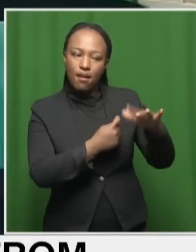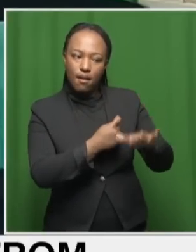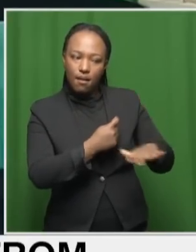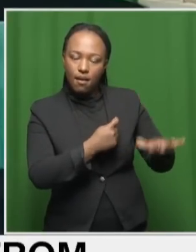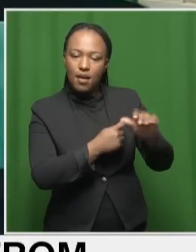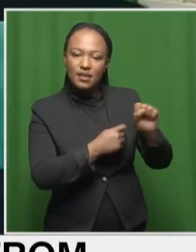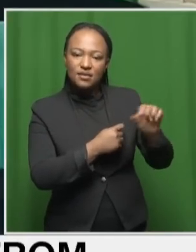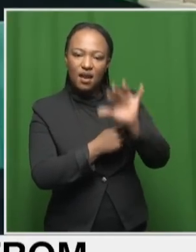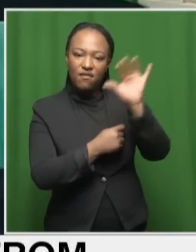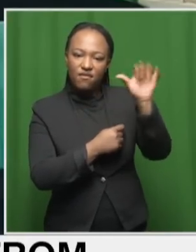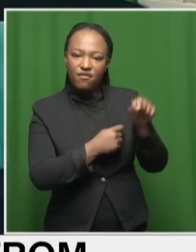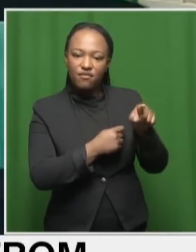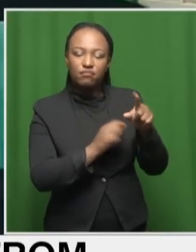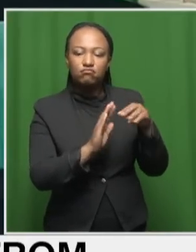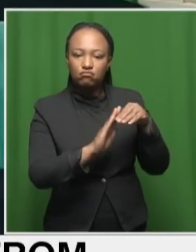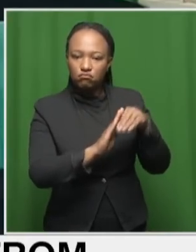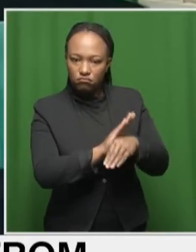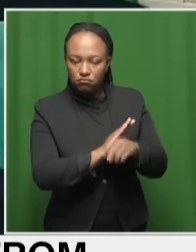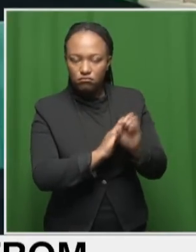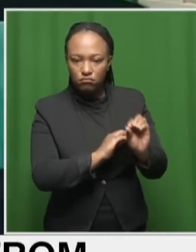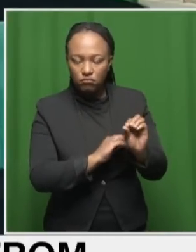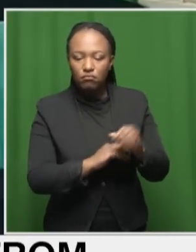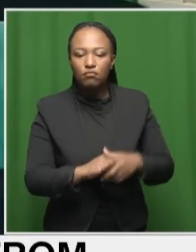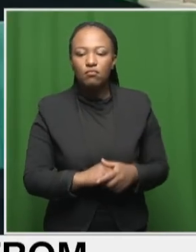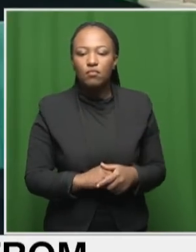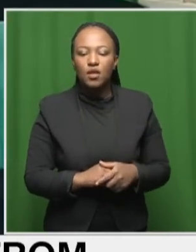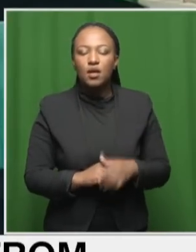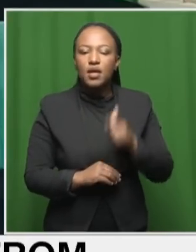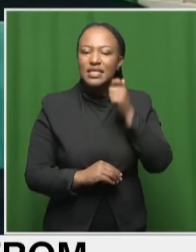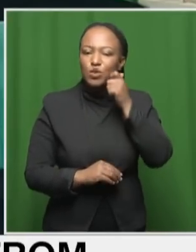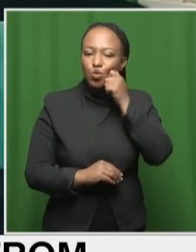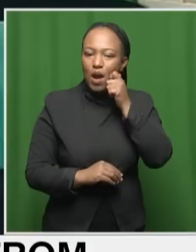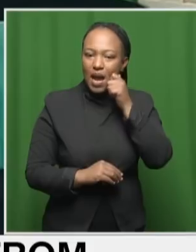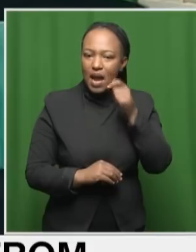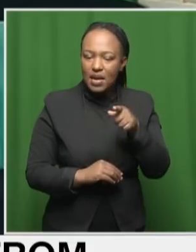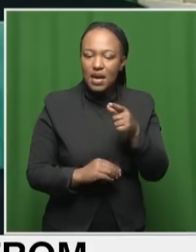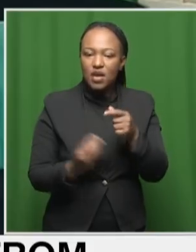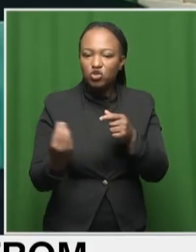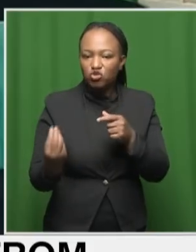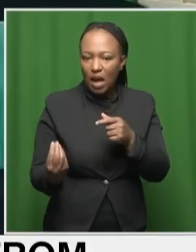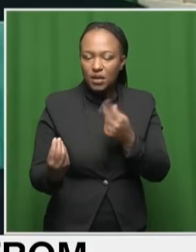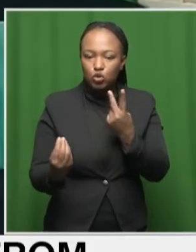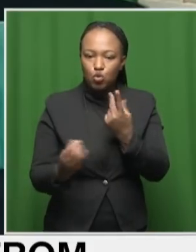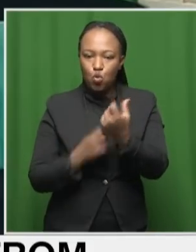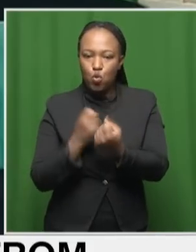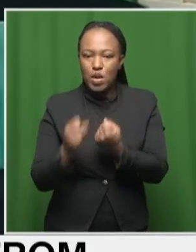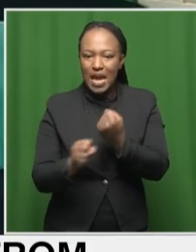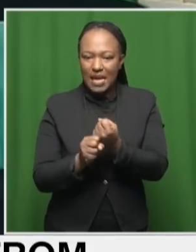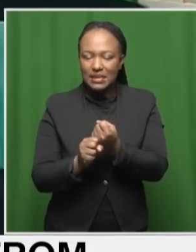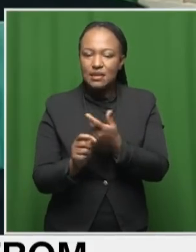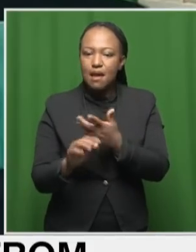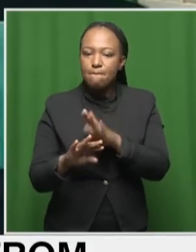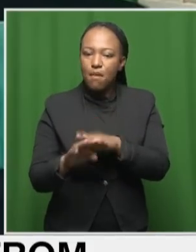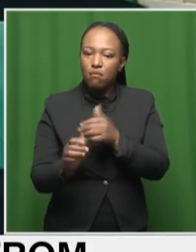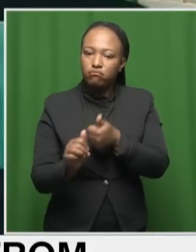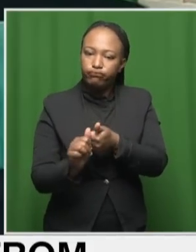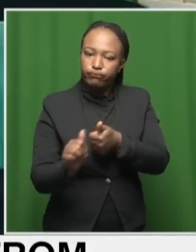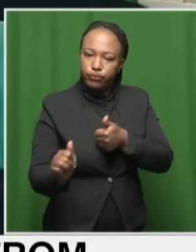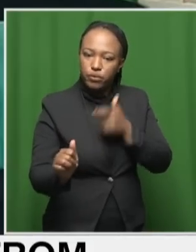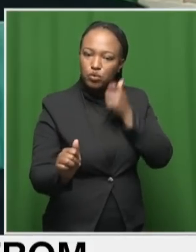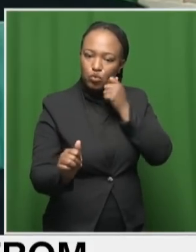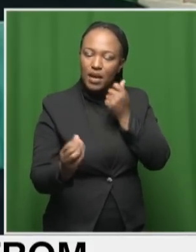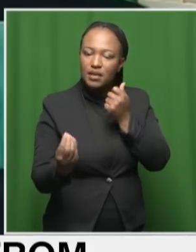Africa, had significant declines. In the case of Setswana, the average child was 2 years behind the average Setswana child